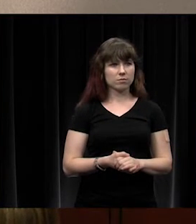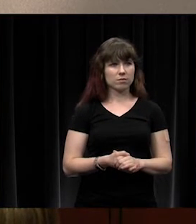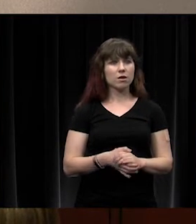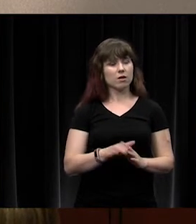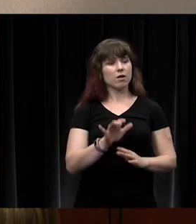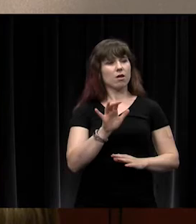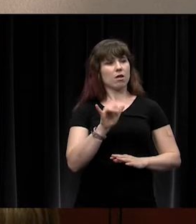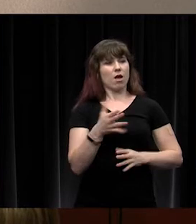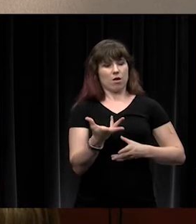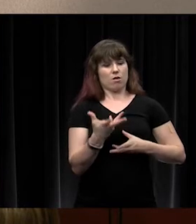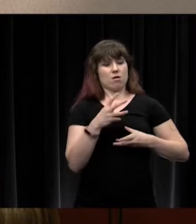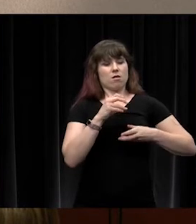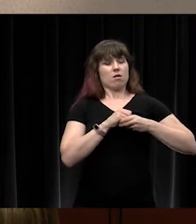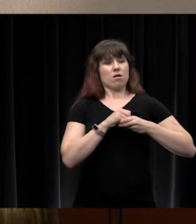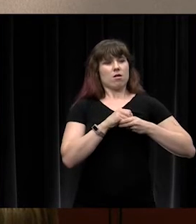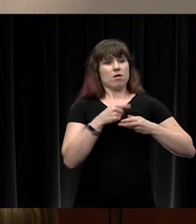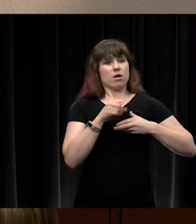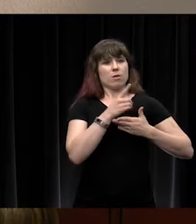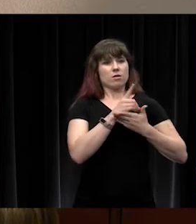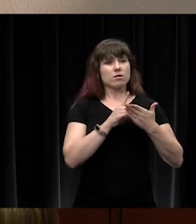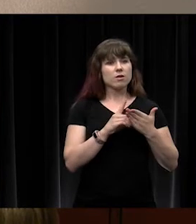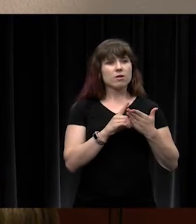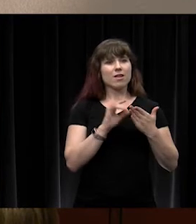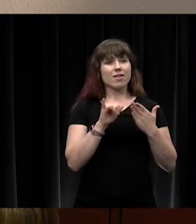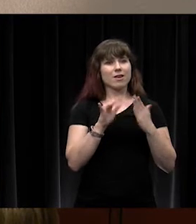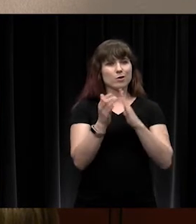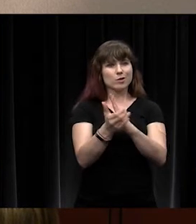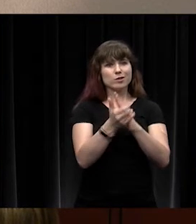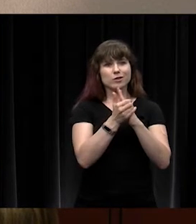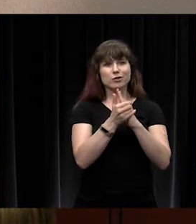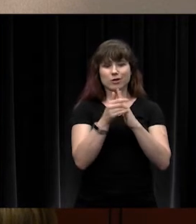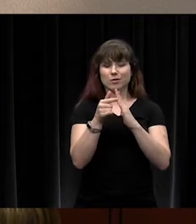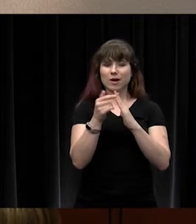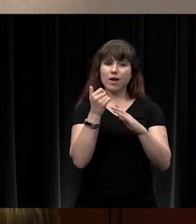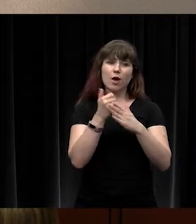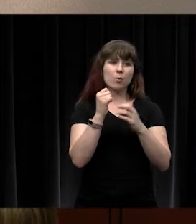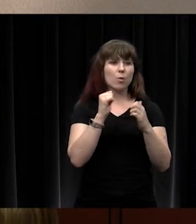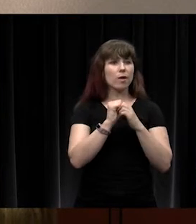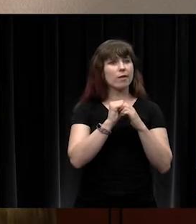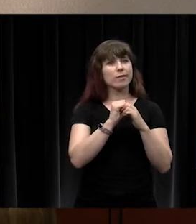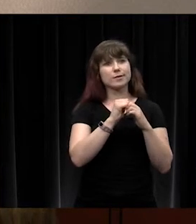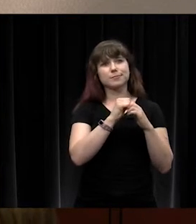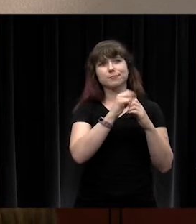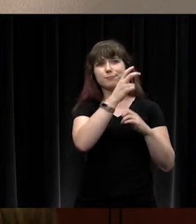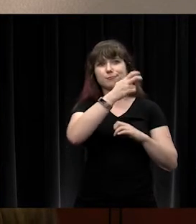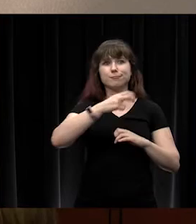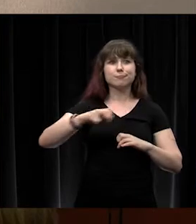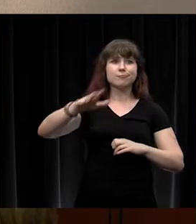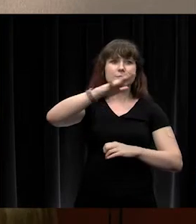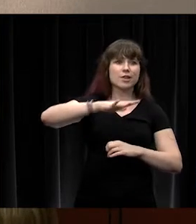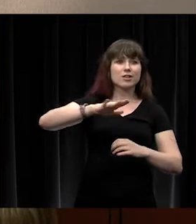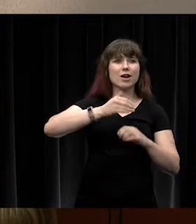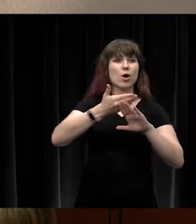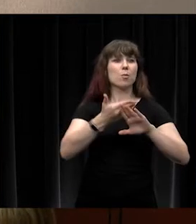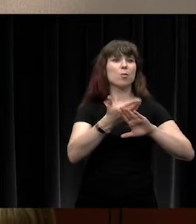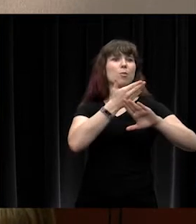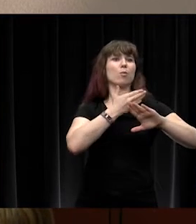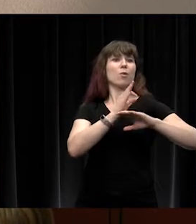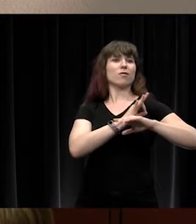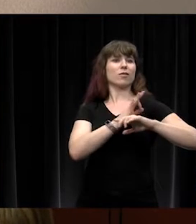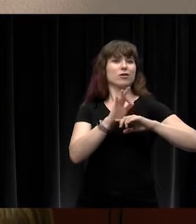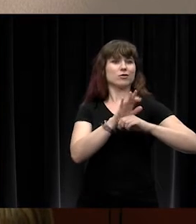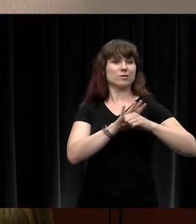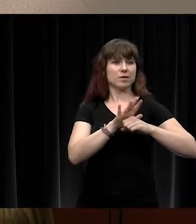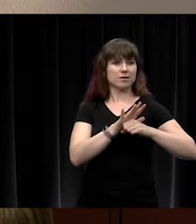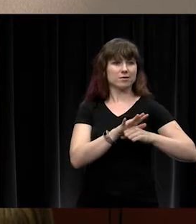design. That addition really creates circulation space and pre-function space, both the annex